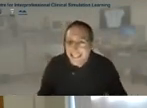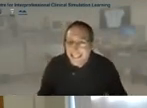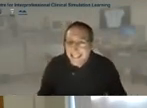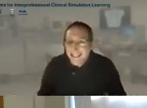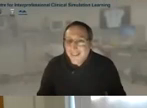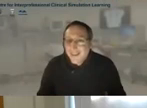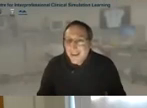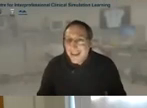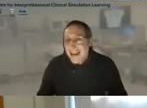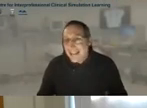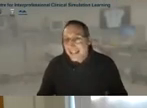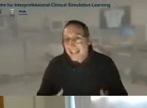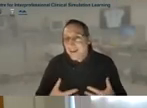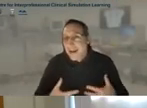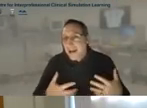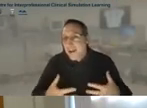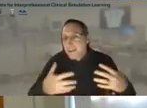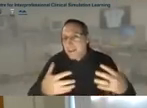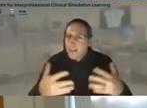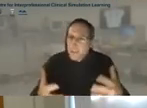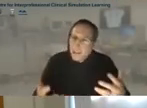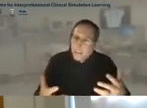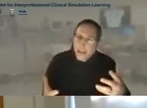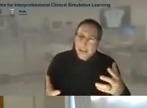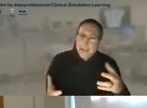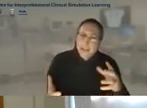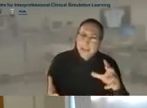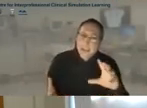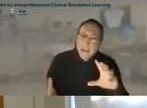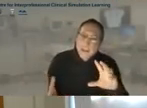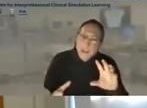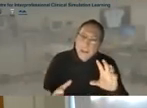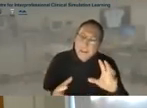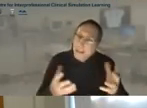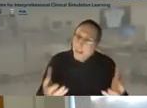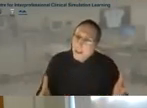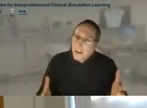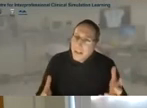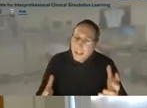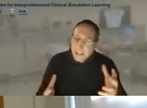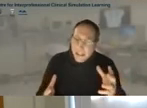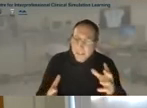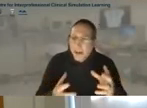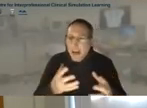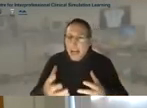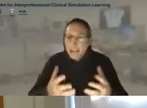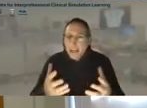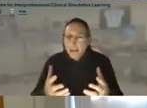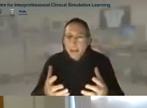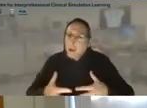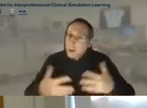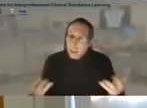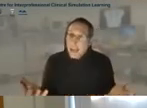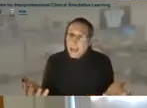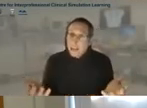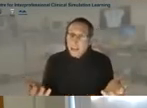conversation, where we might ask like, so how is this gonna impact your practice? And what are your takeaway learnings? And if there are action items,